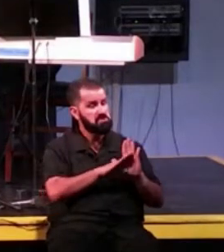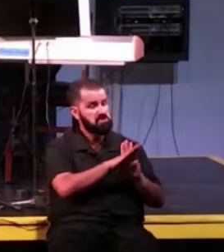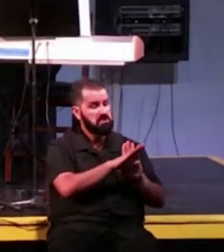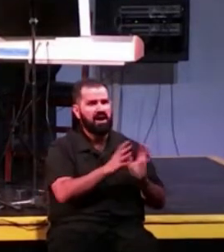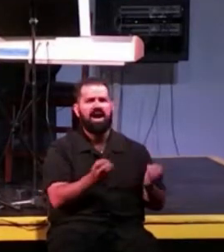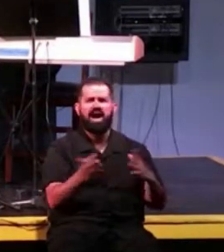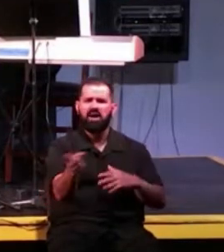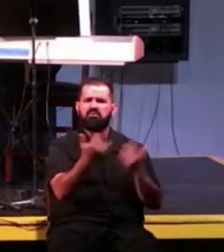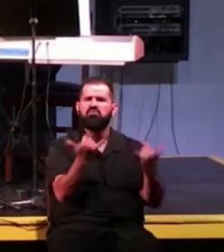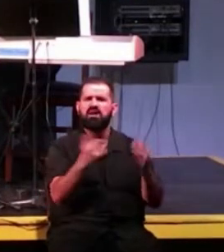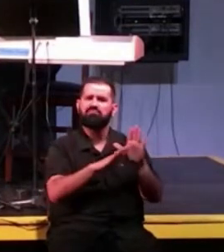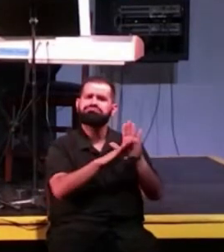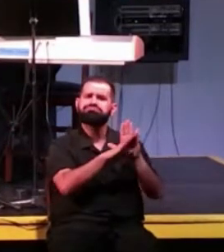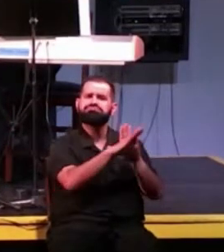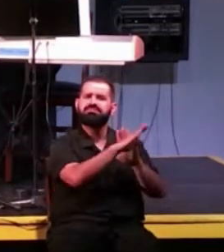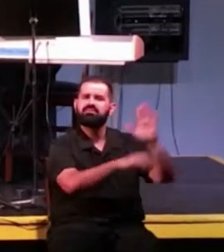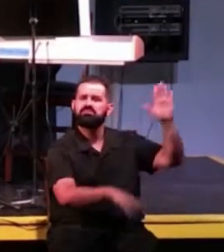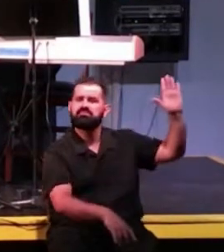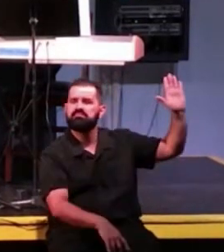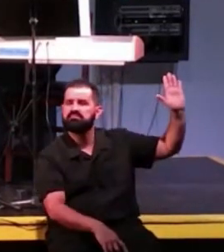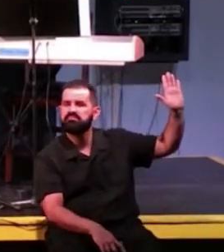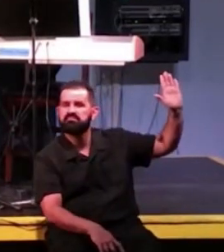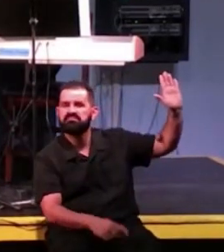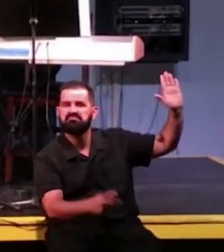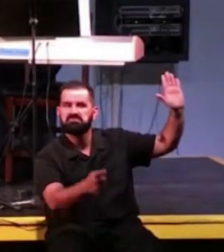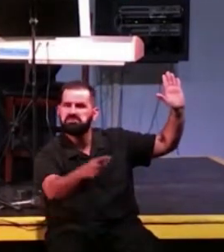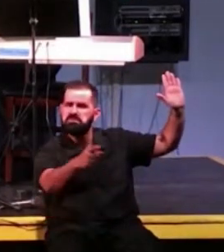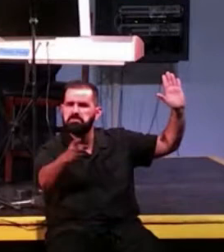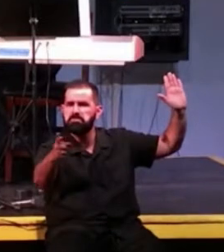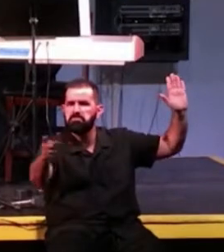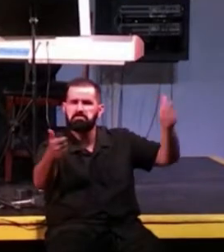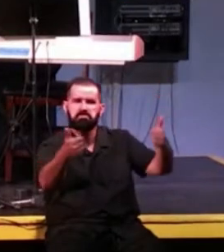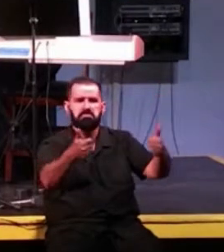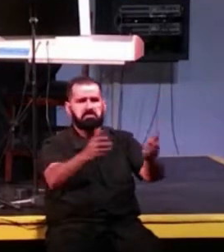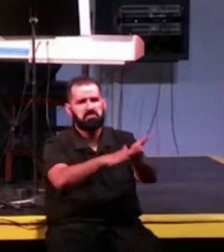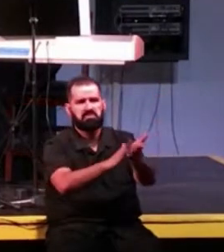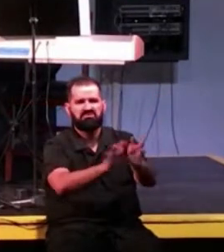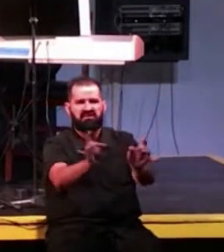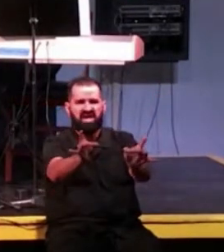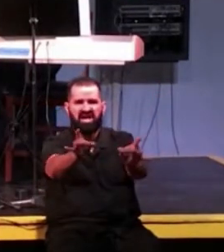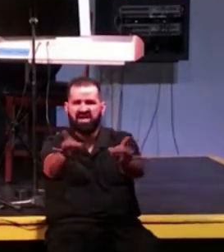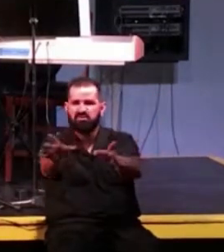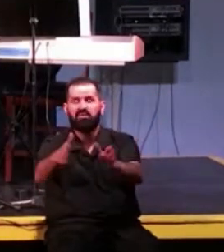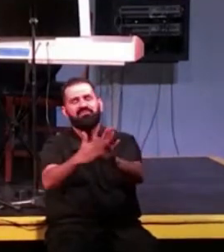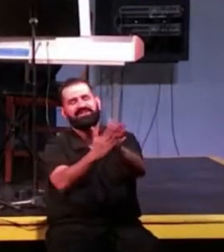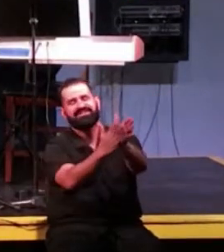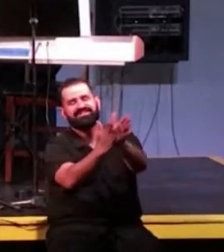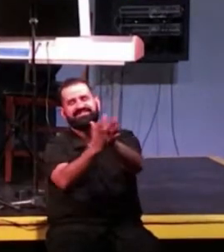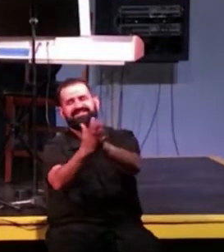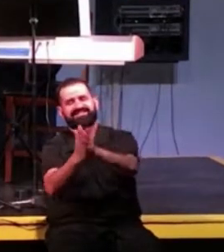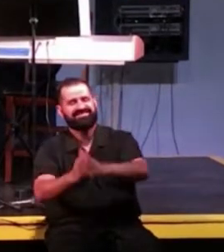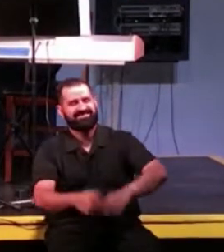How many of you are going through a good time right now? Can you show me your hands? See? Praise God. I hate you. Praise God.